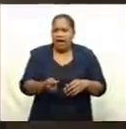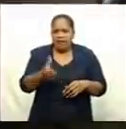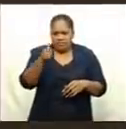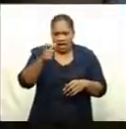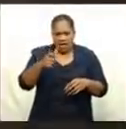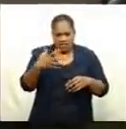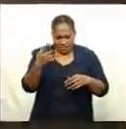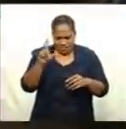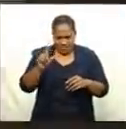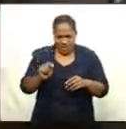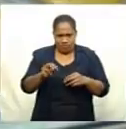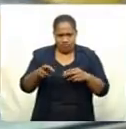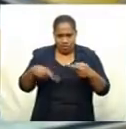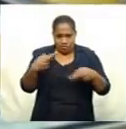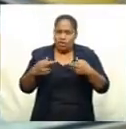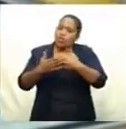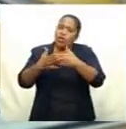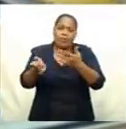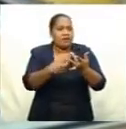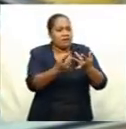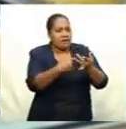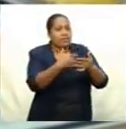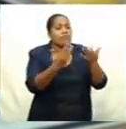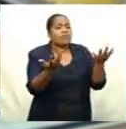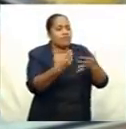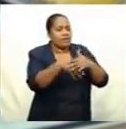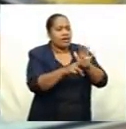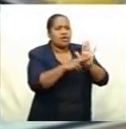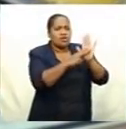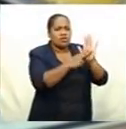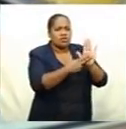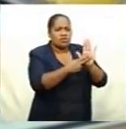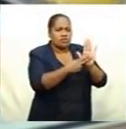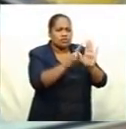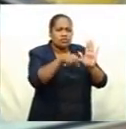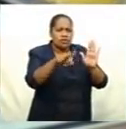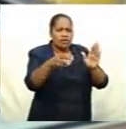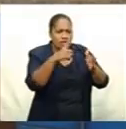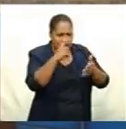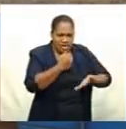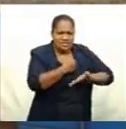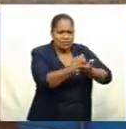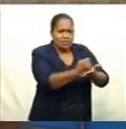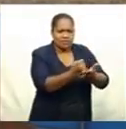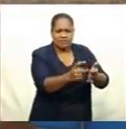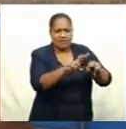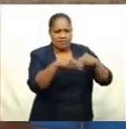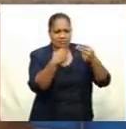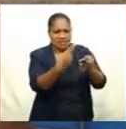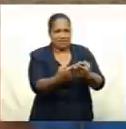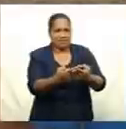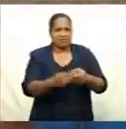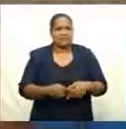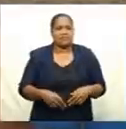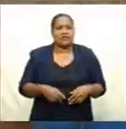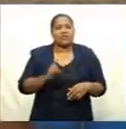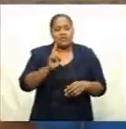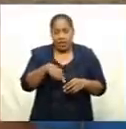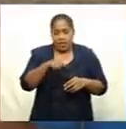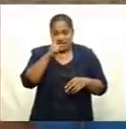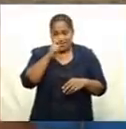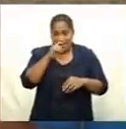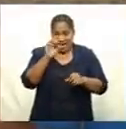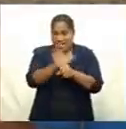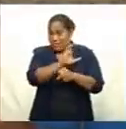they opened another branch in Losori to support other relatives. Then again, maybe a sister company that side